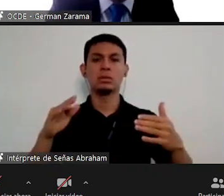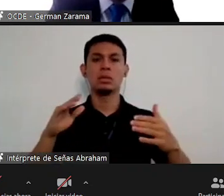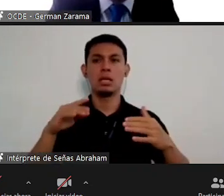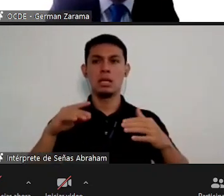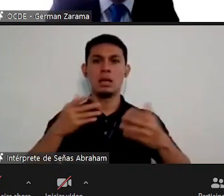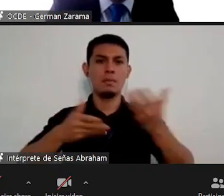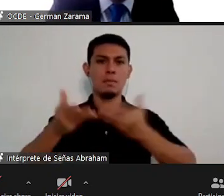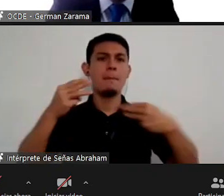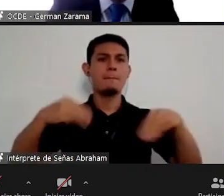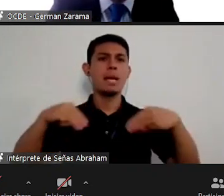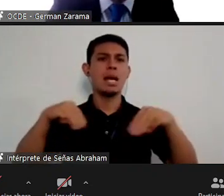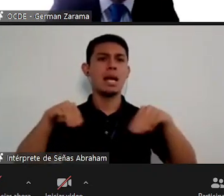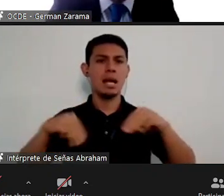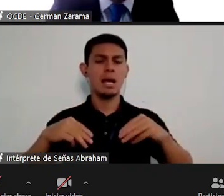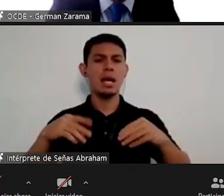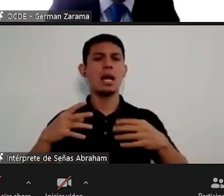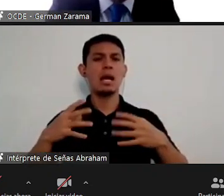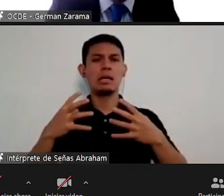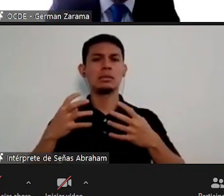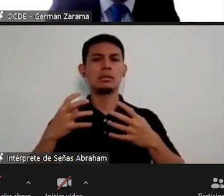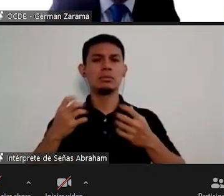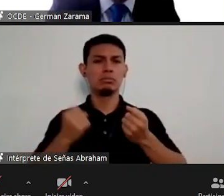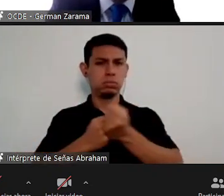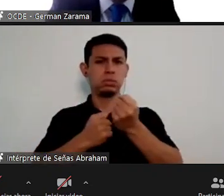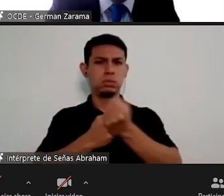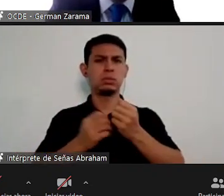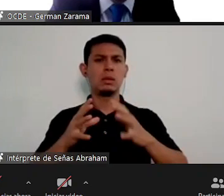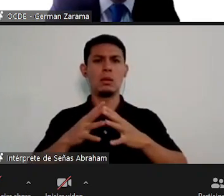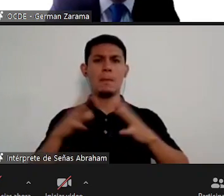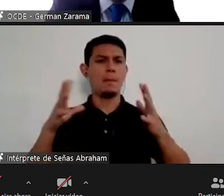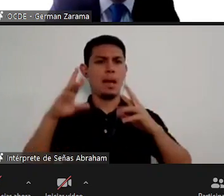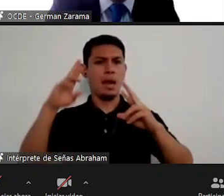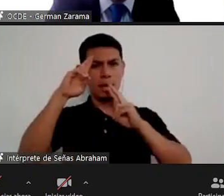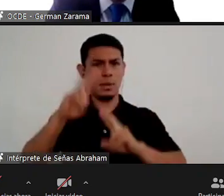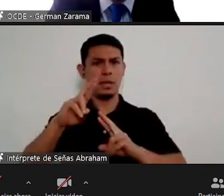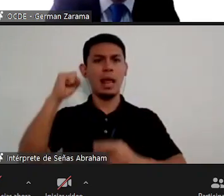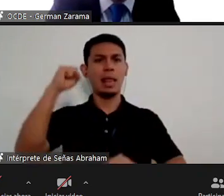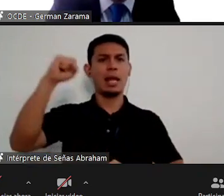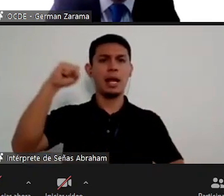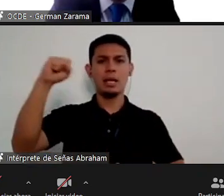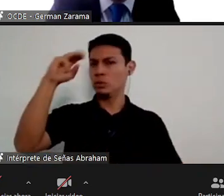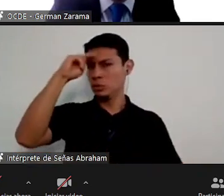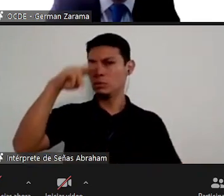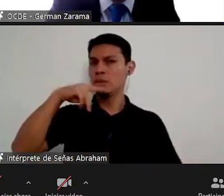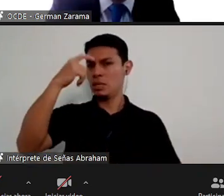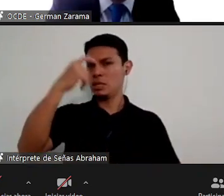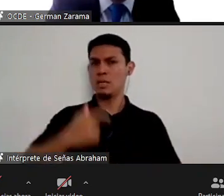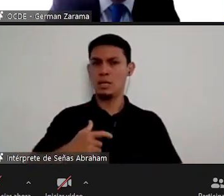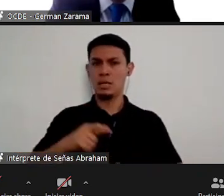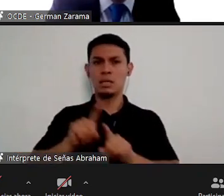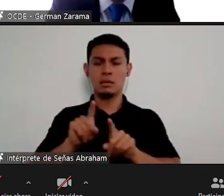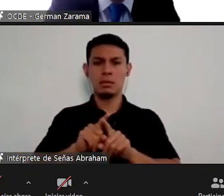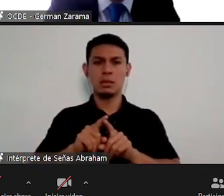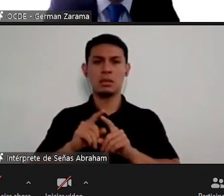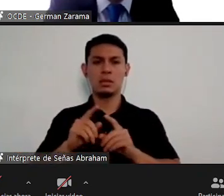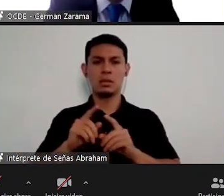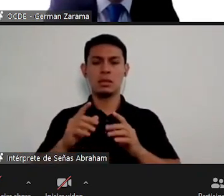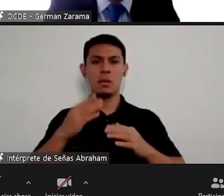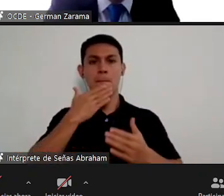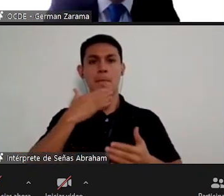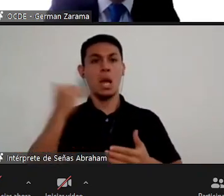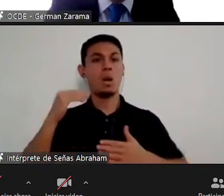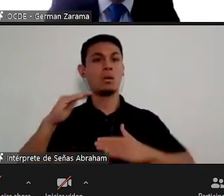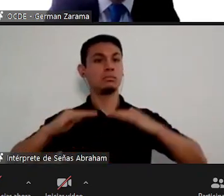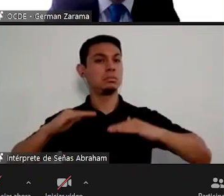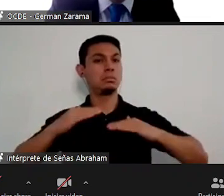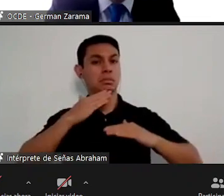asymmetries and markets laws it reinforces the right environment to respect human rights which also generates more trust and